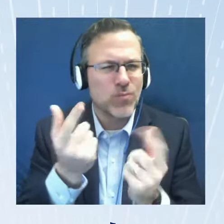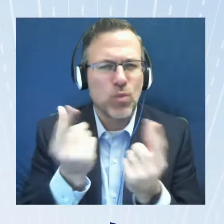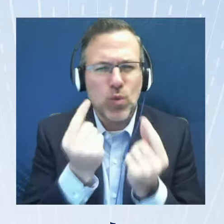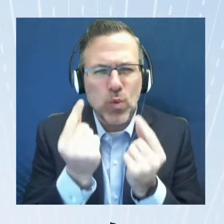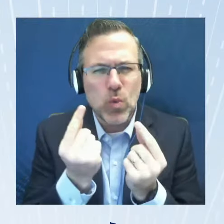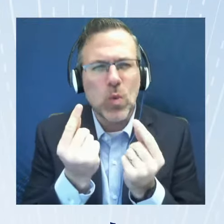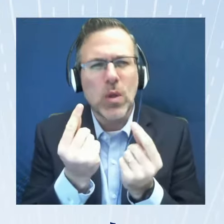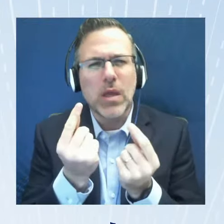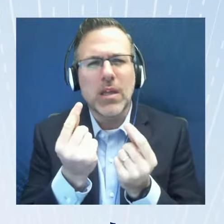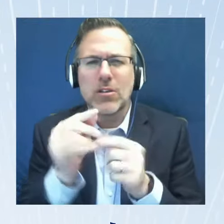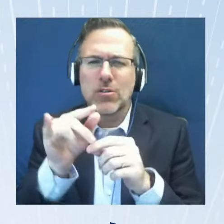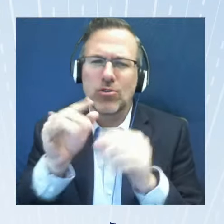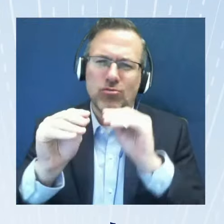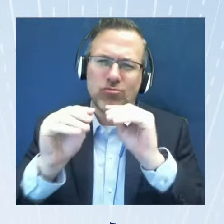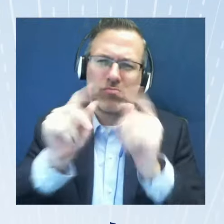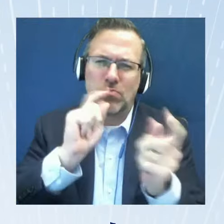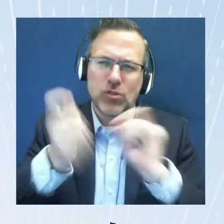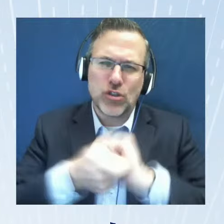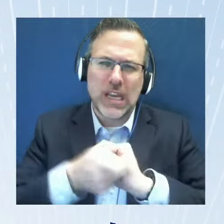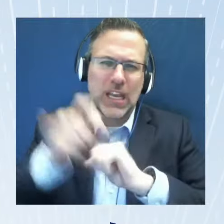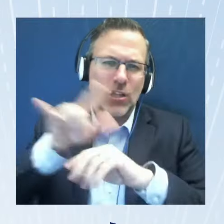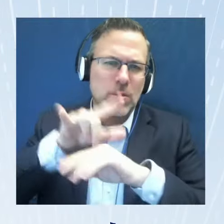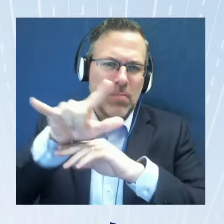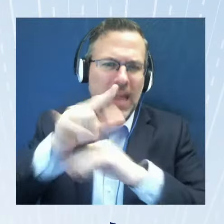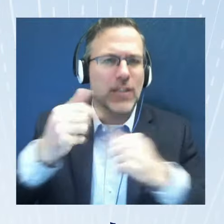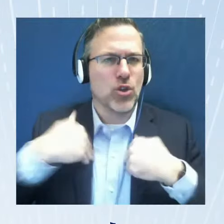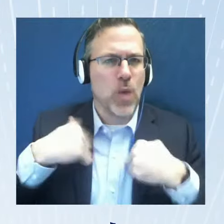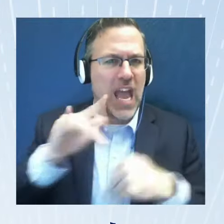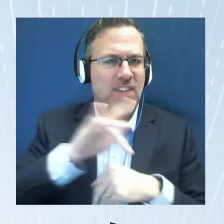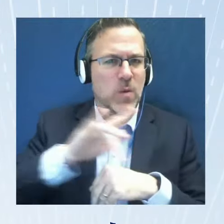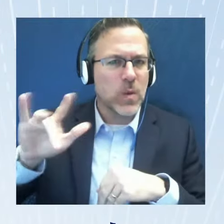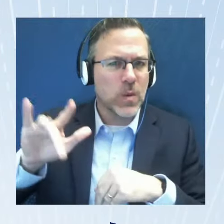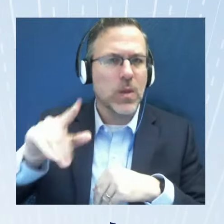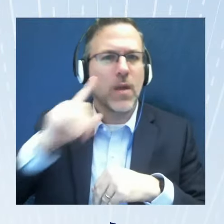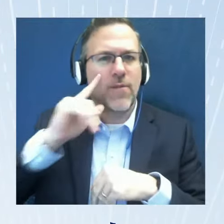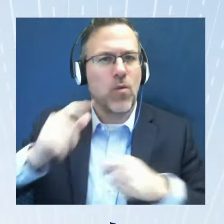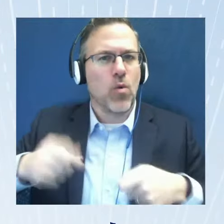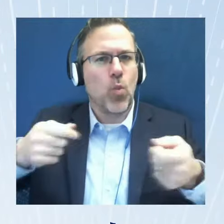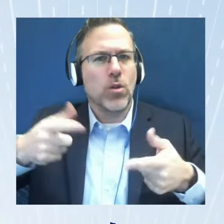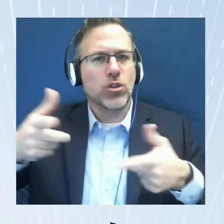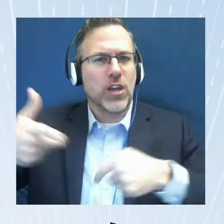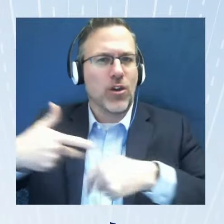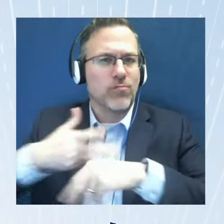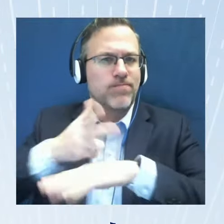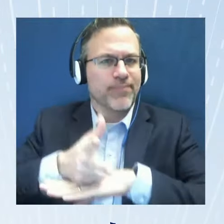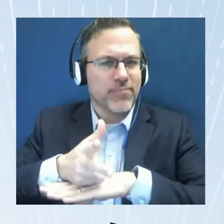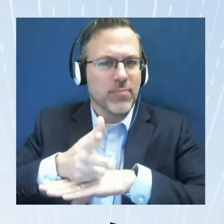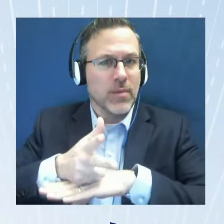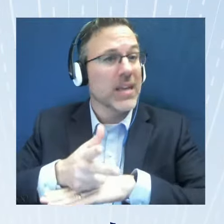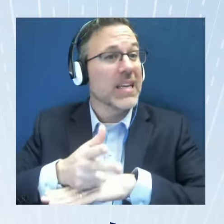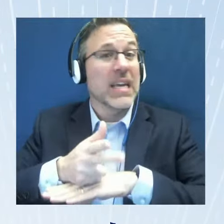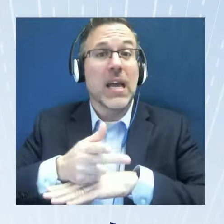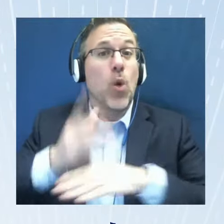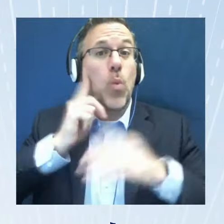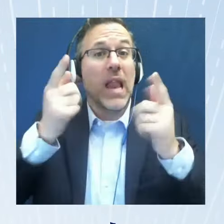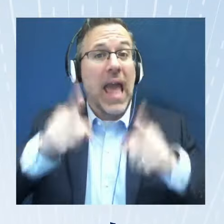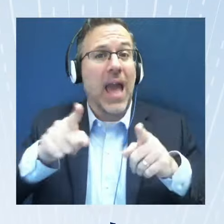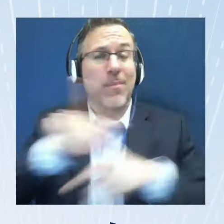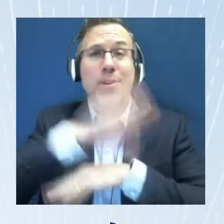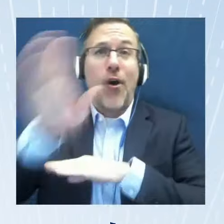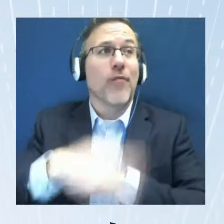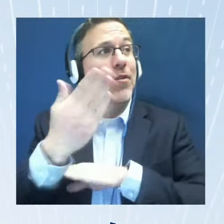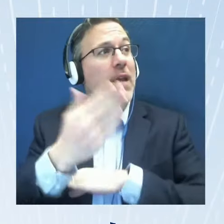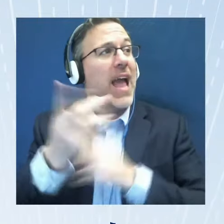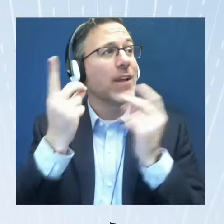it would take. It would not be honest of me to suggest that we can do this rapidly or overnight, but I am sincere in saying